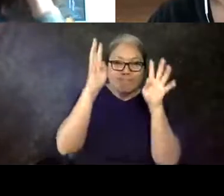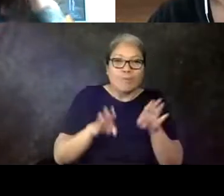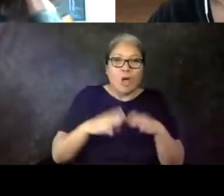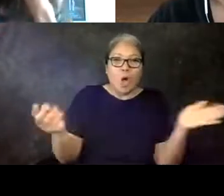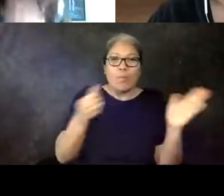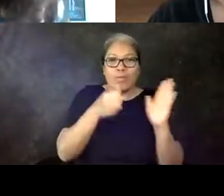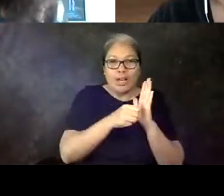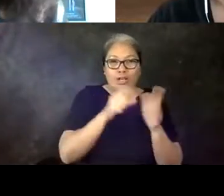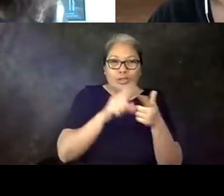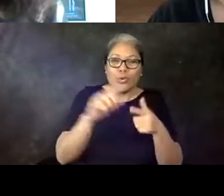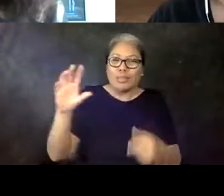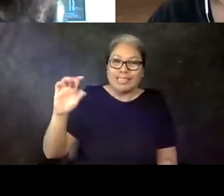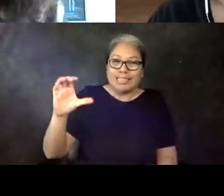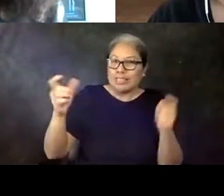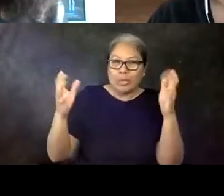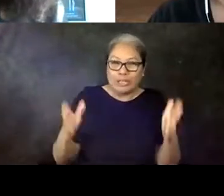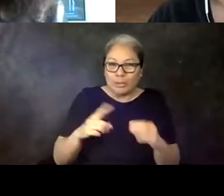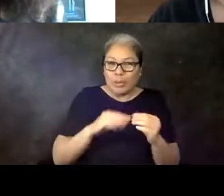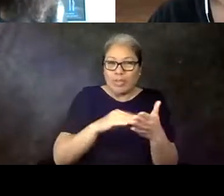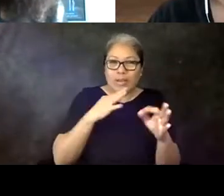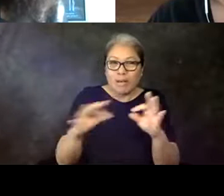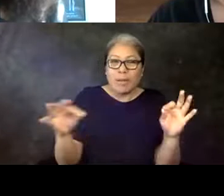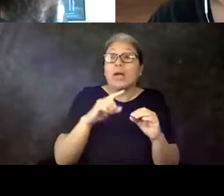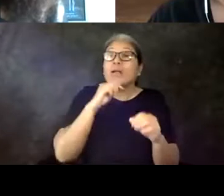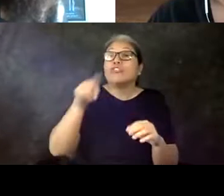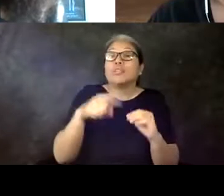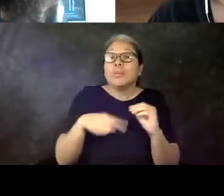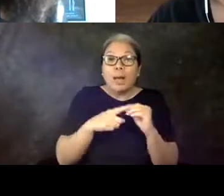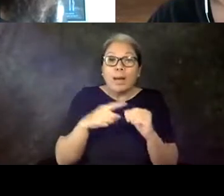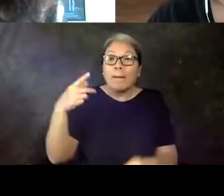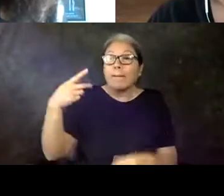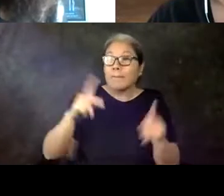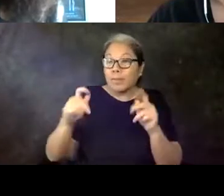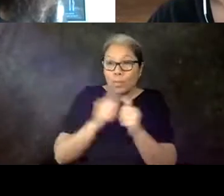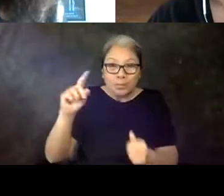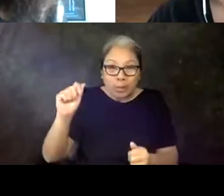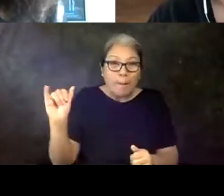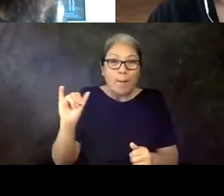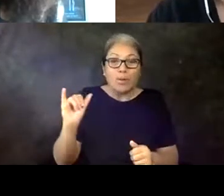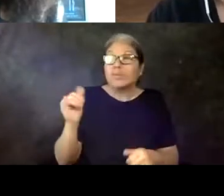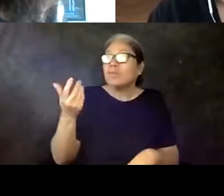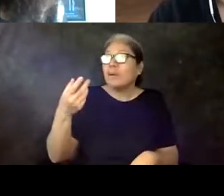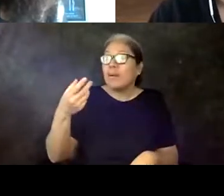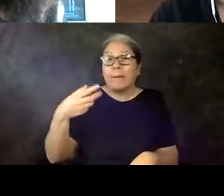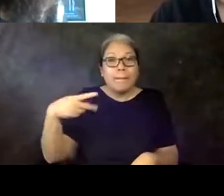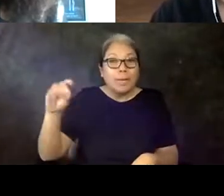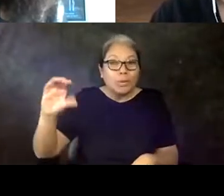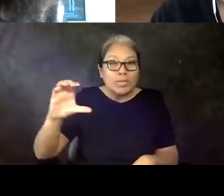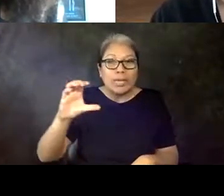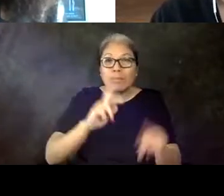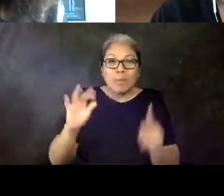about, not even just about people with disabilities, but about also people of color who,